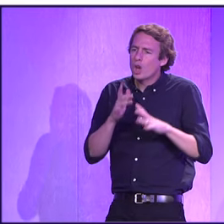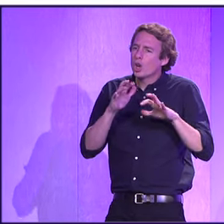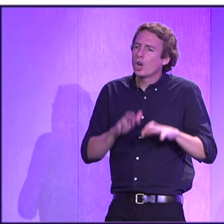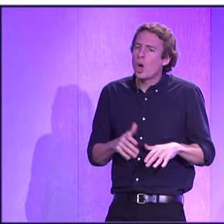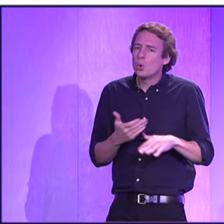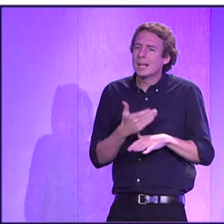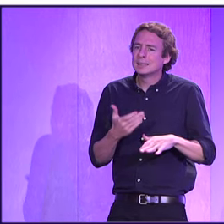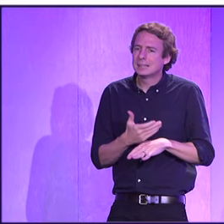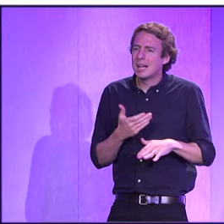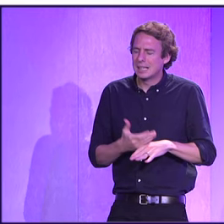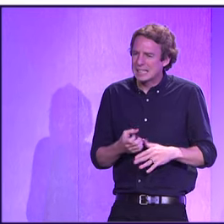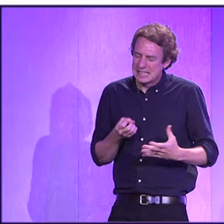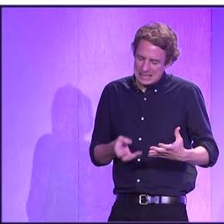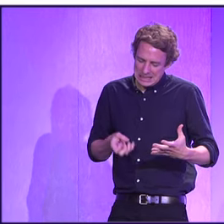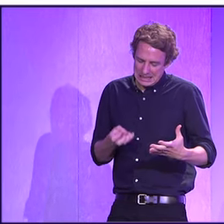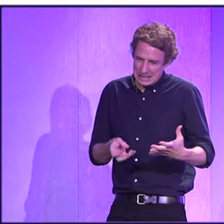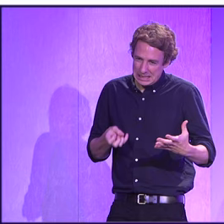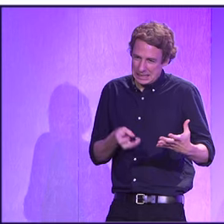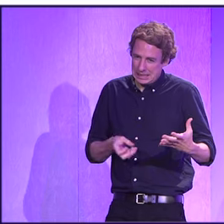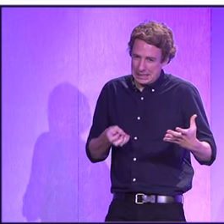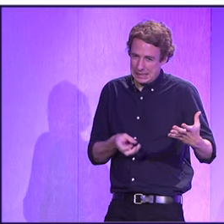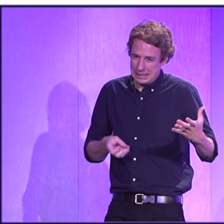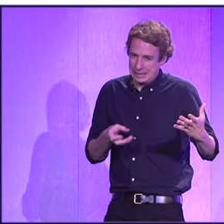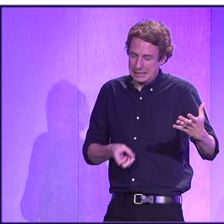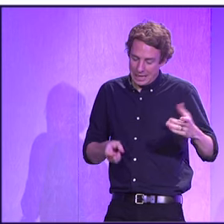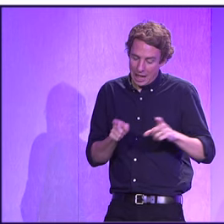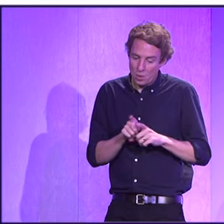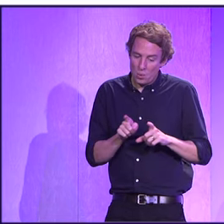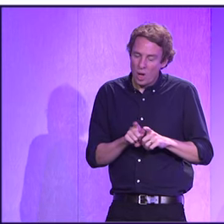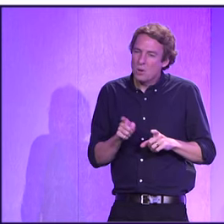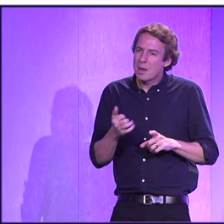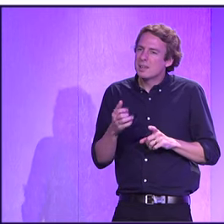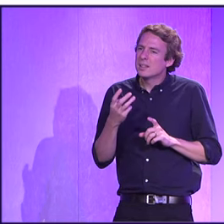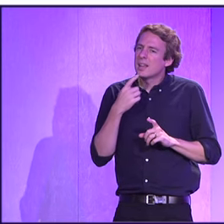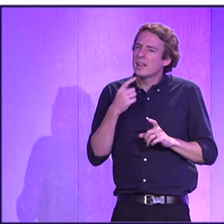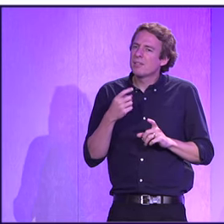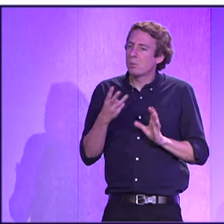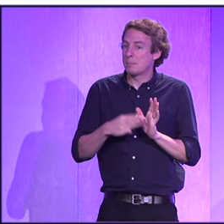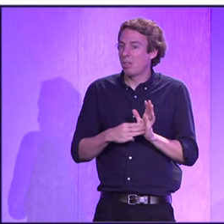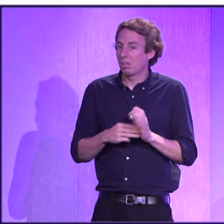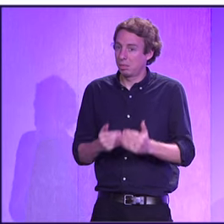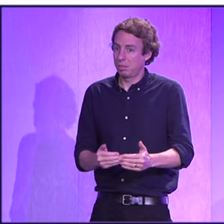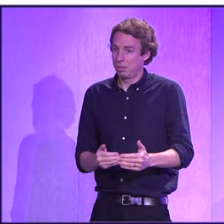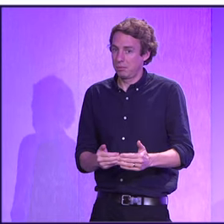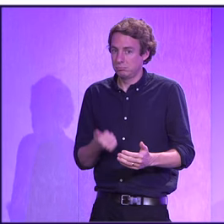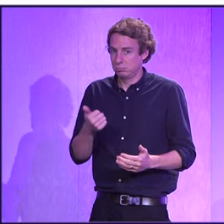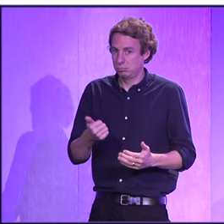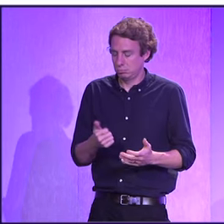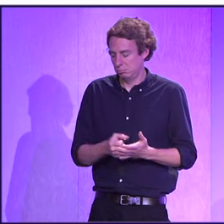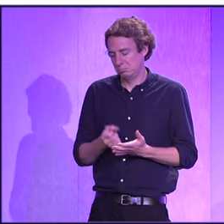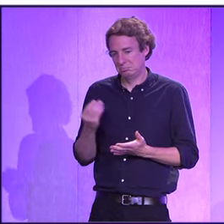them coding exercises. Make it as difficult as possible and spread it out across 3 months. Must be doable,